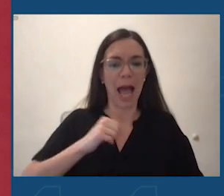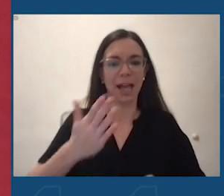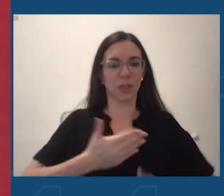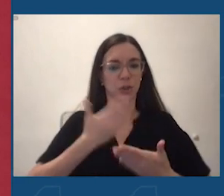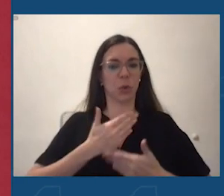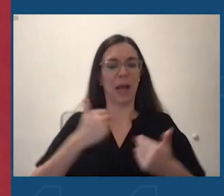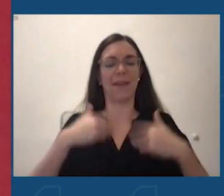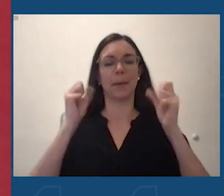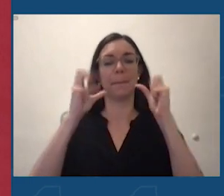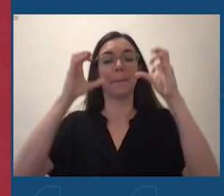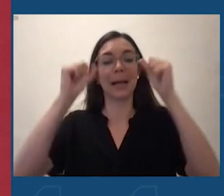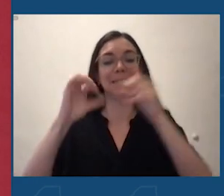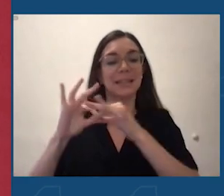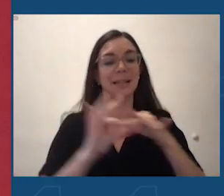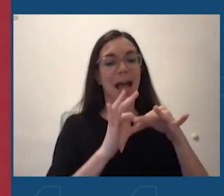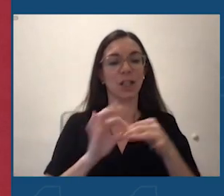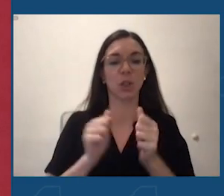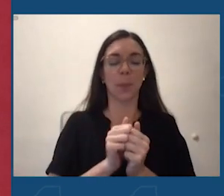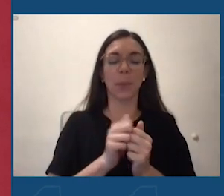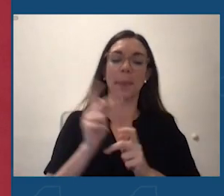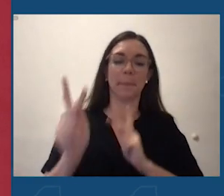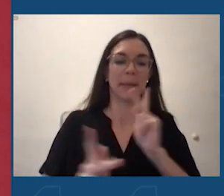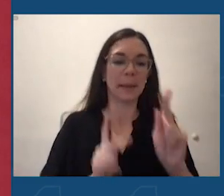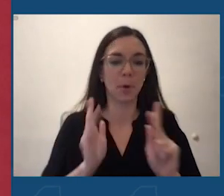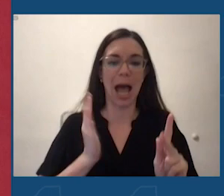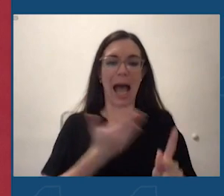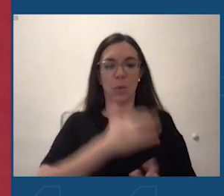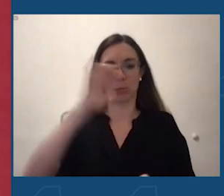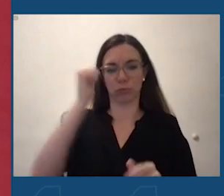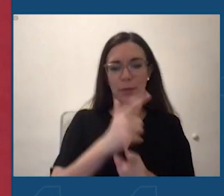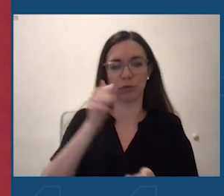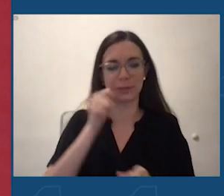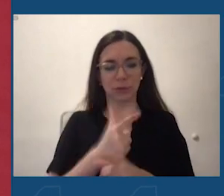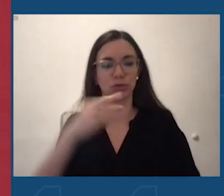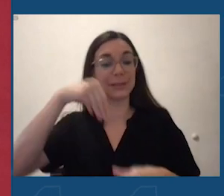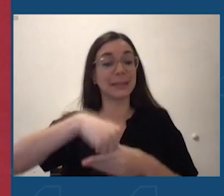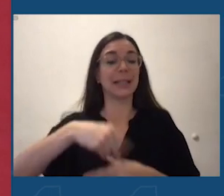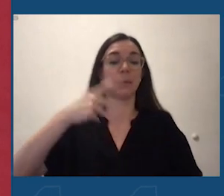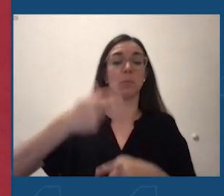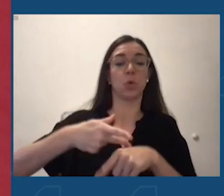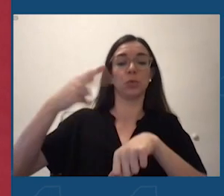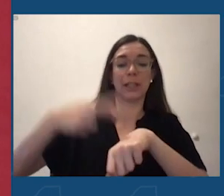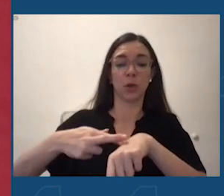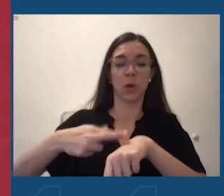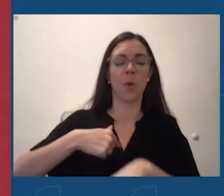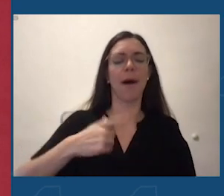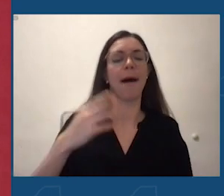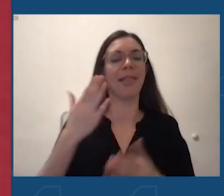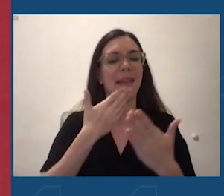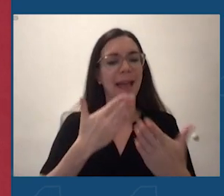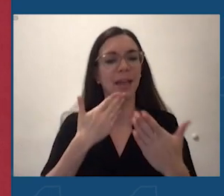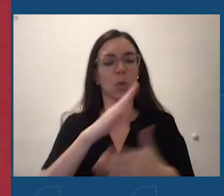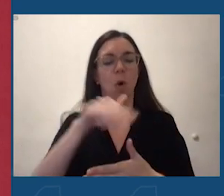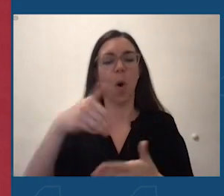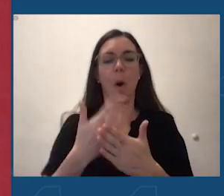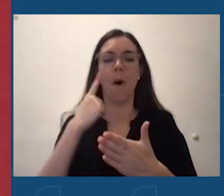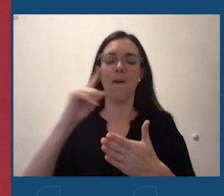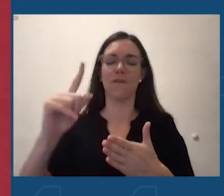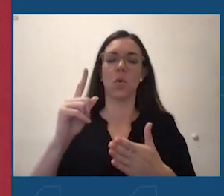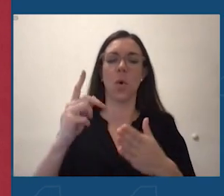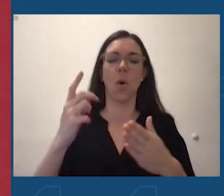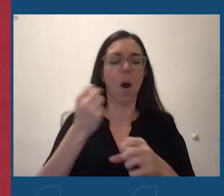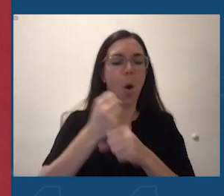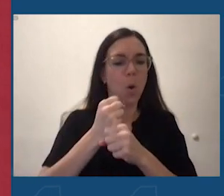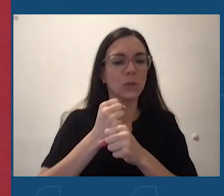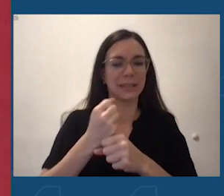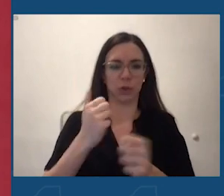the people, our hermosos and hermosas in Puerto Rico. And I thank you all for holding together this organization through